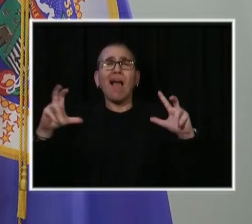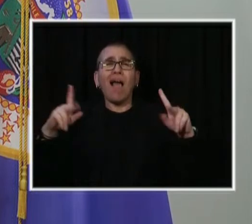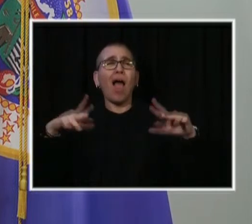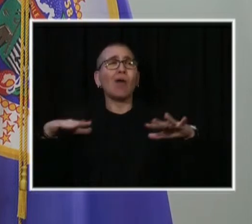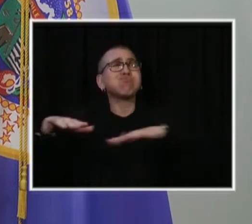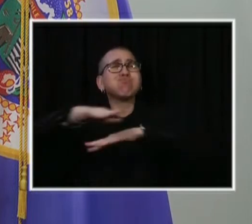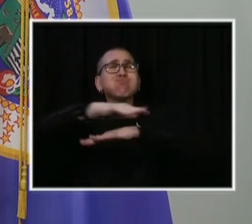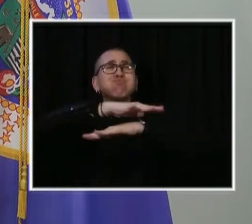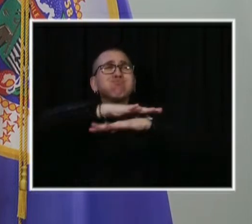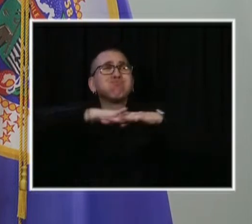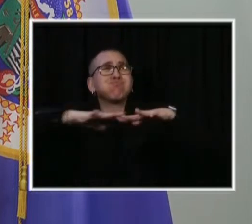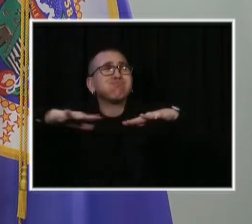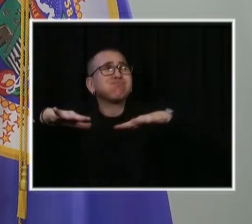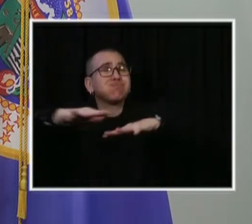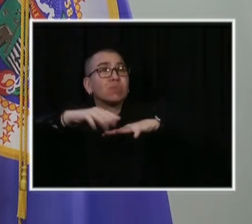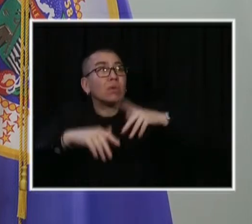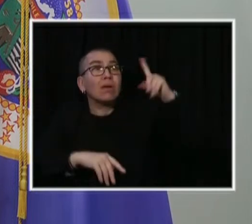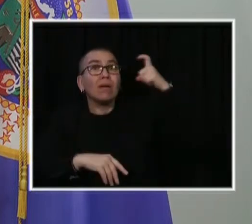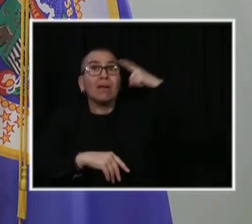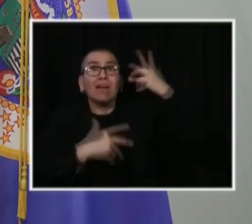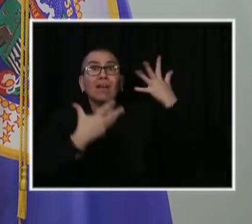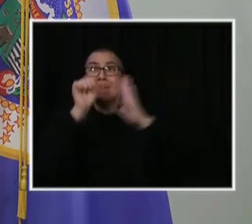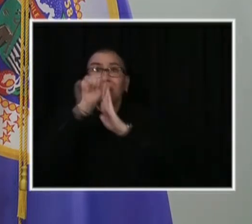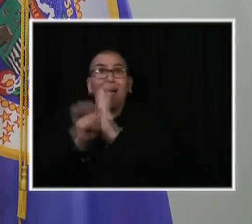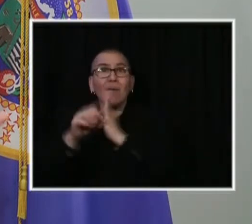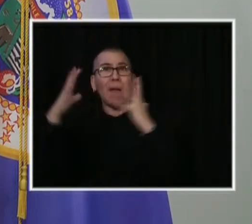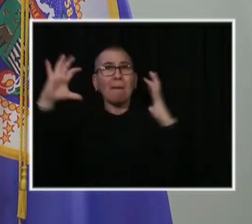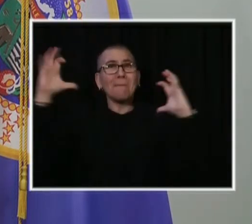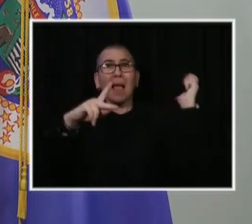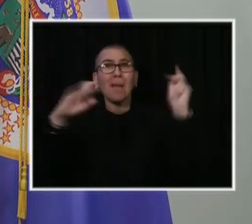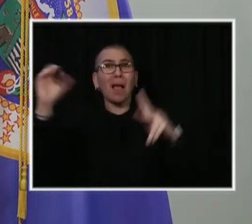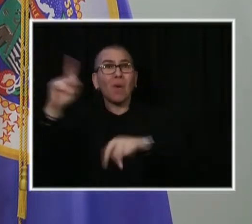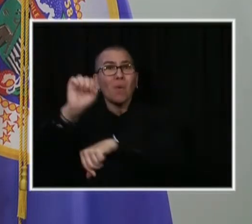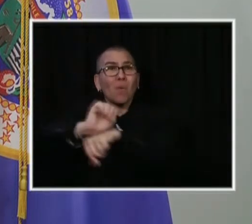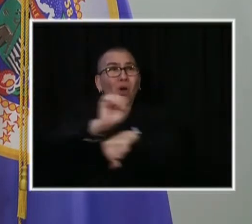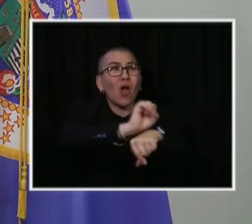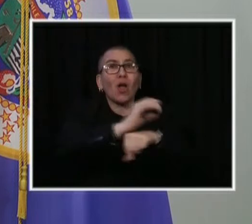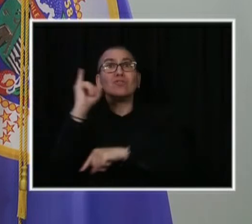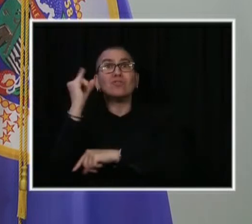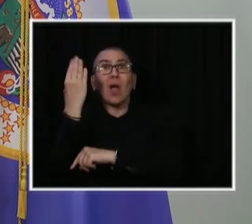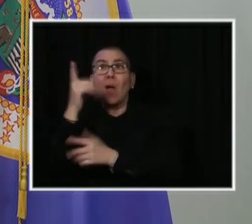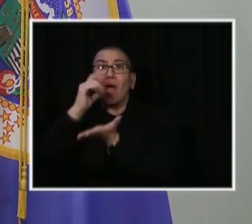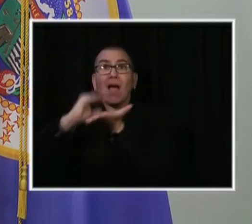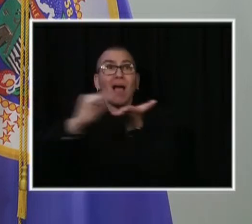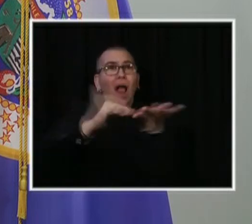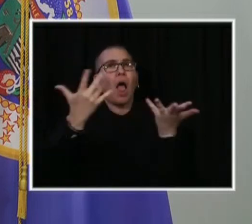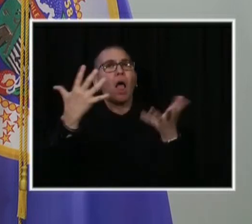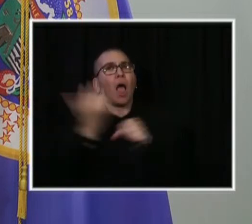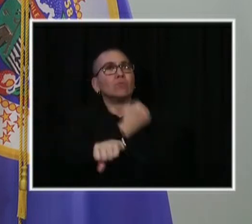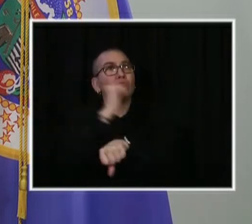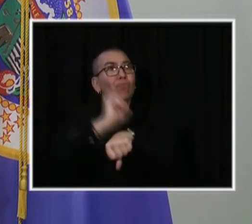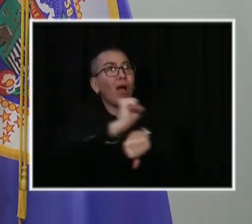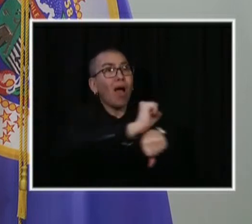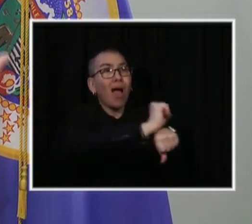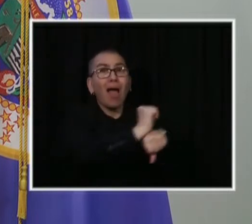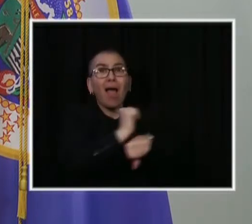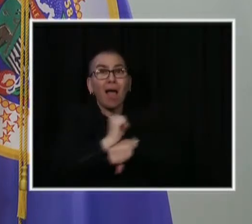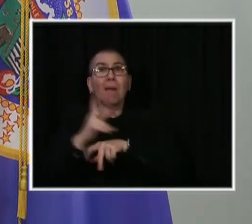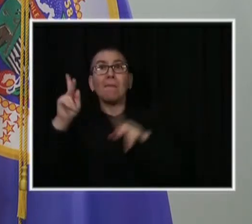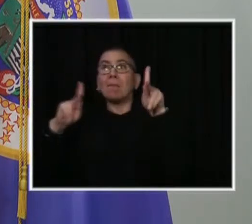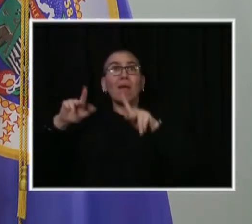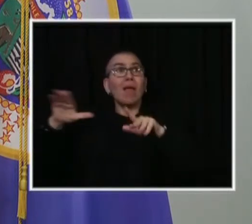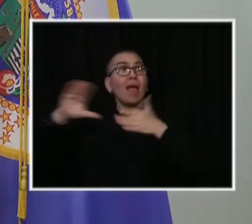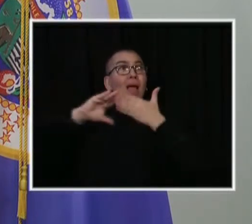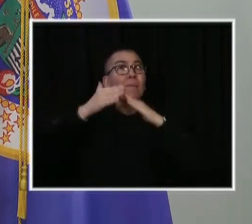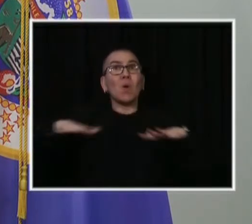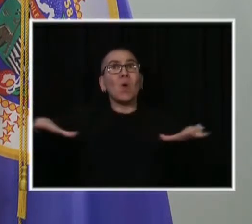on bringing jobs back to the state and helping job seekers find many of the great opportunities that are out there today, we know the most important driver of all of